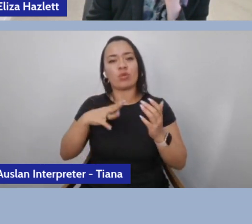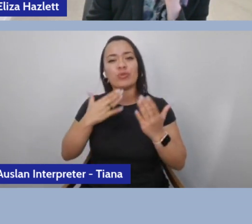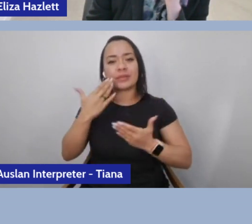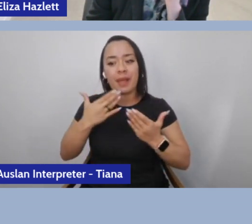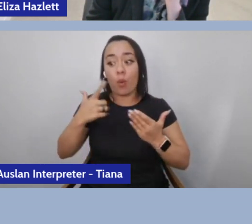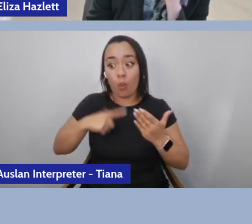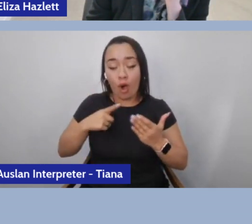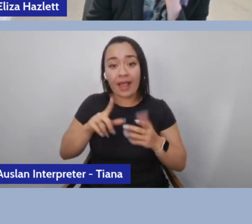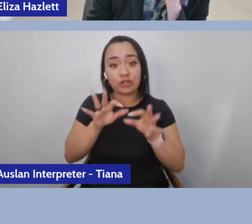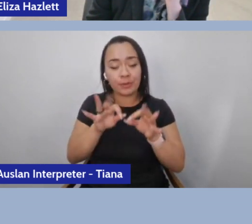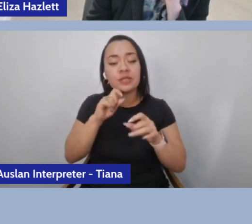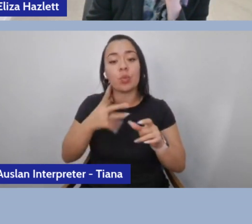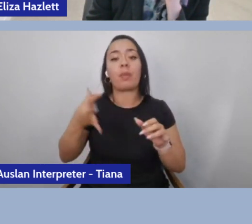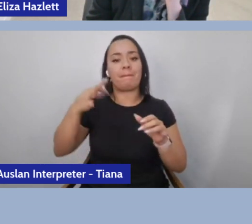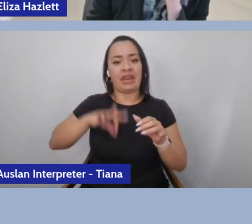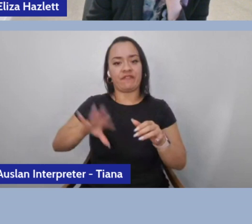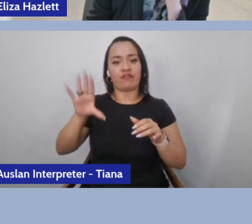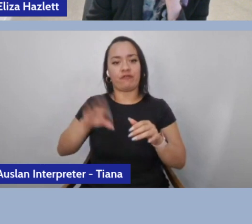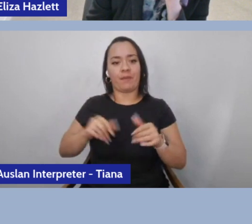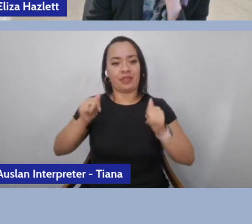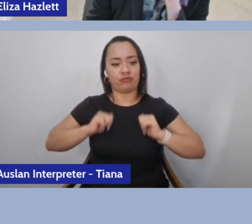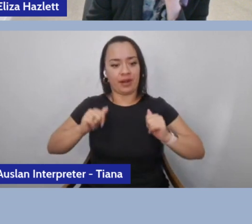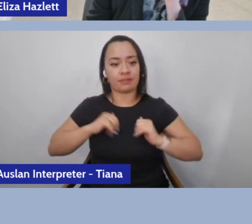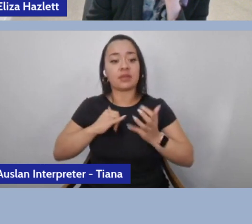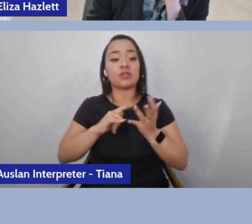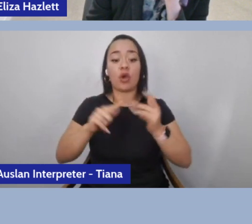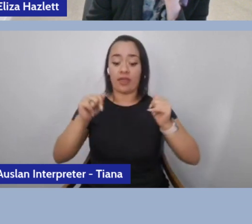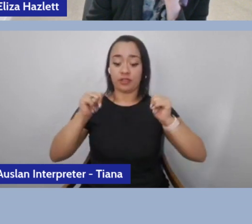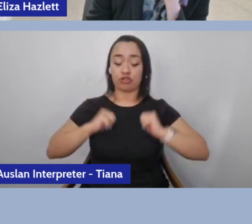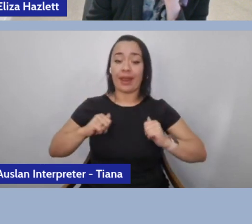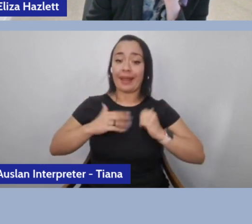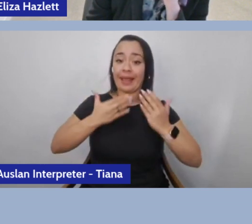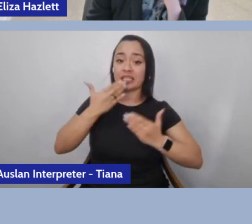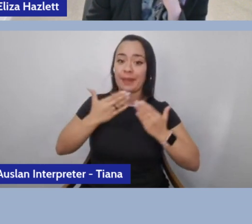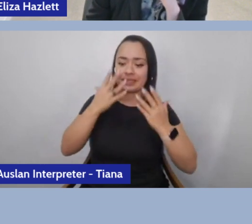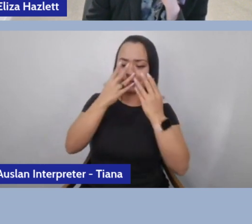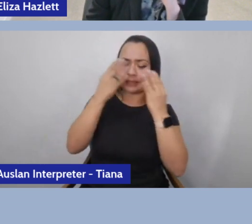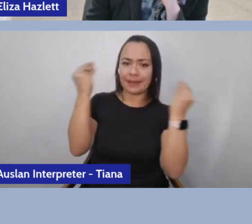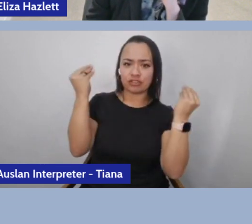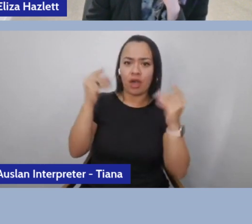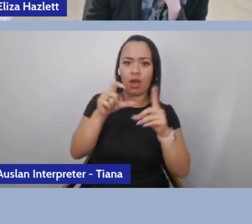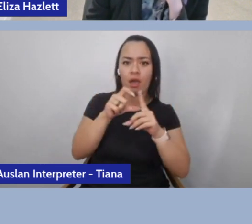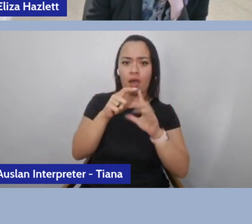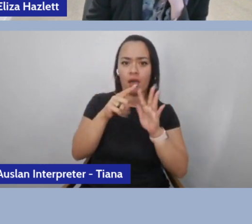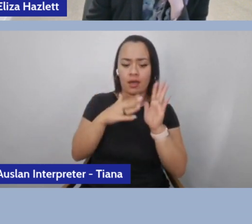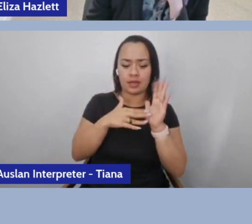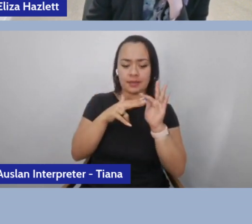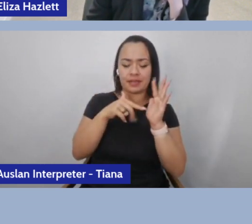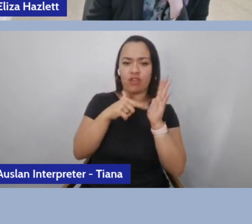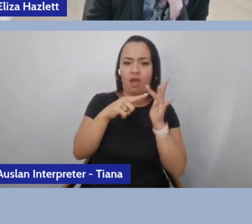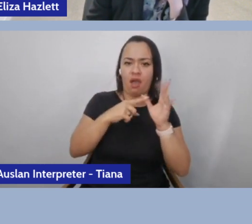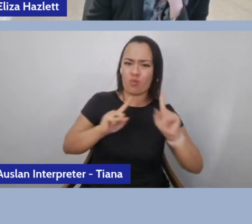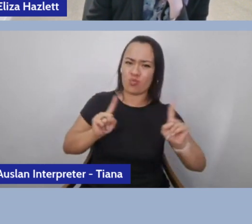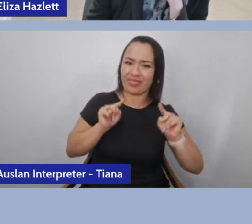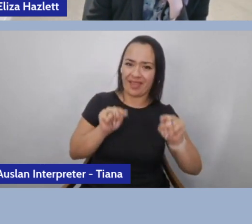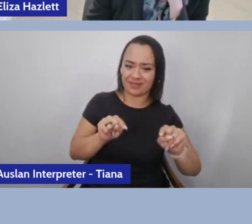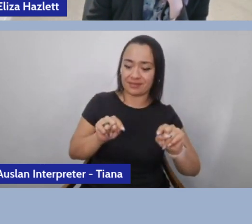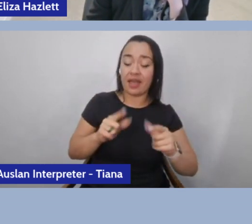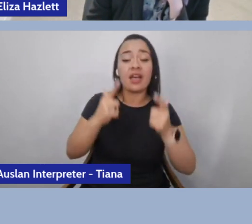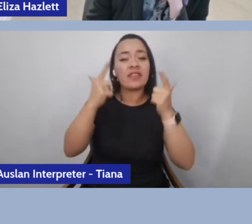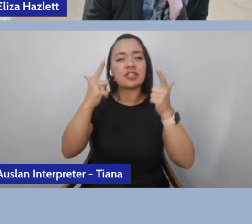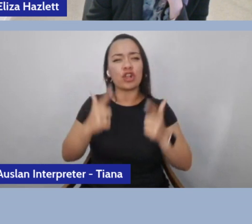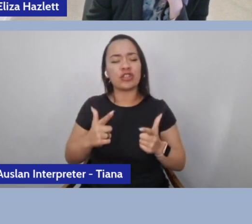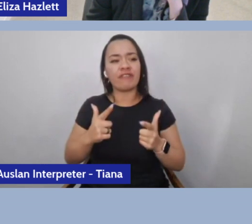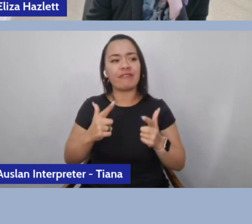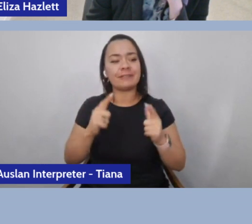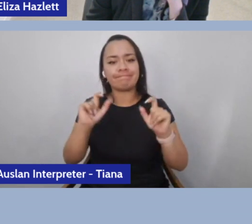place, the training defines what dementia is, and there are lots of false beliefs, misconceptions about what it